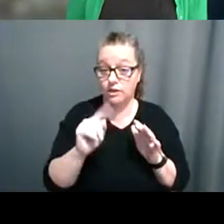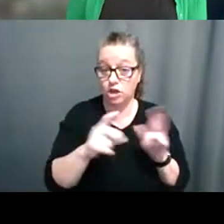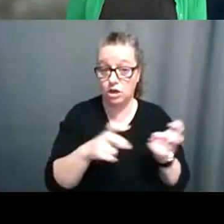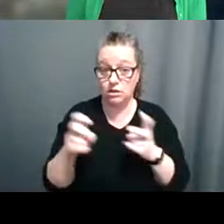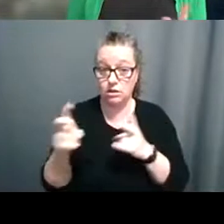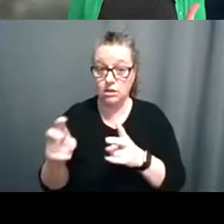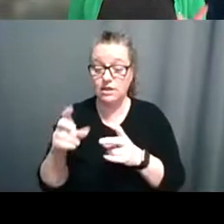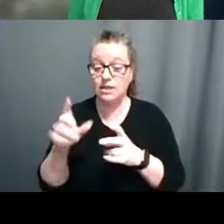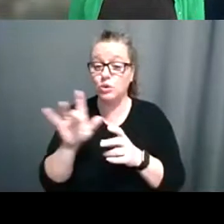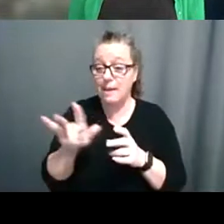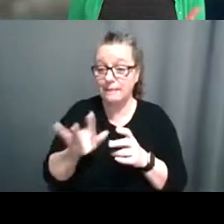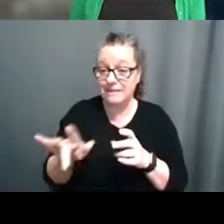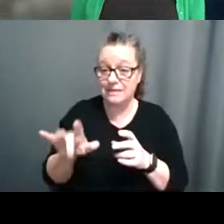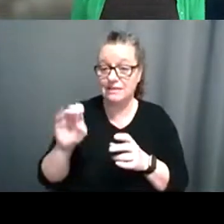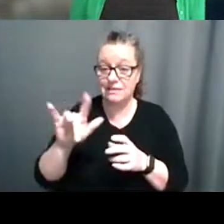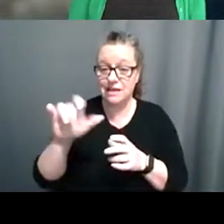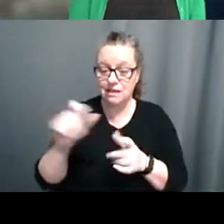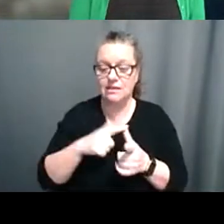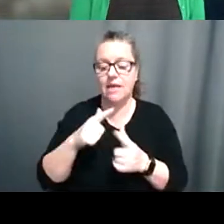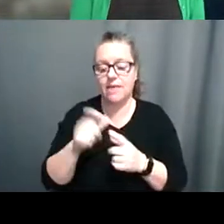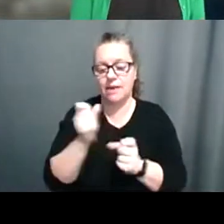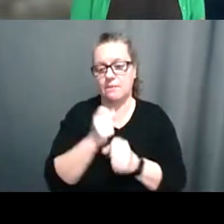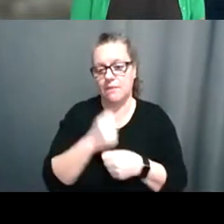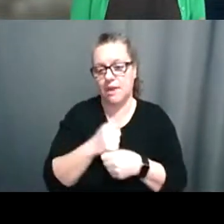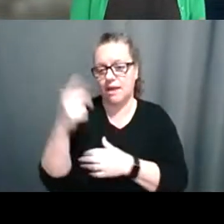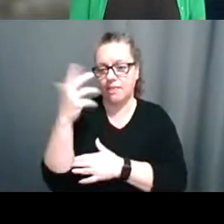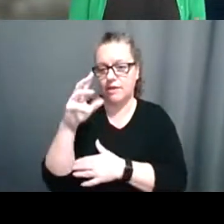cells, and then create the tree map.